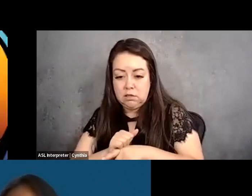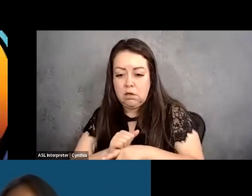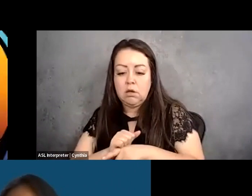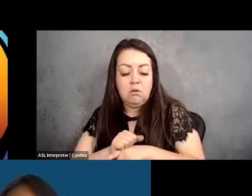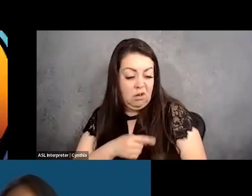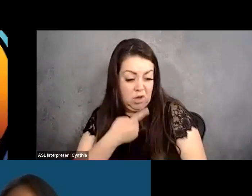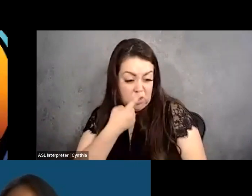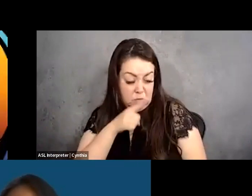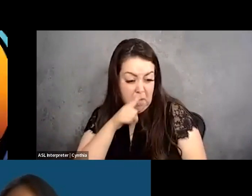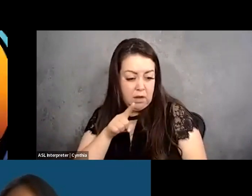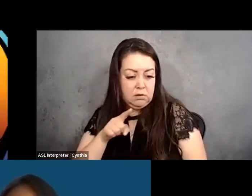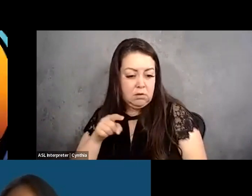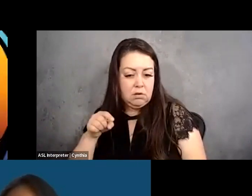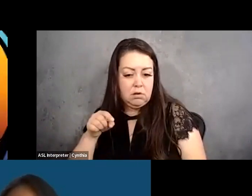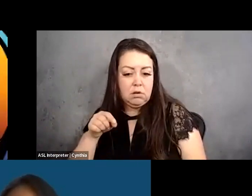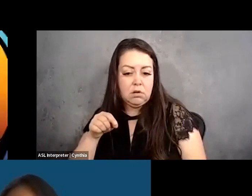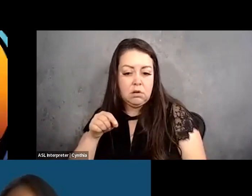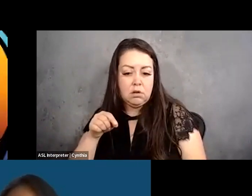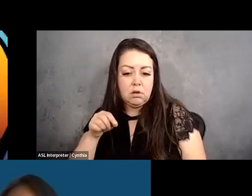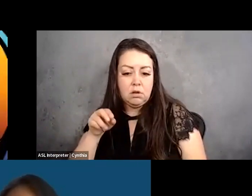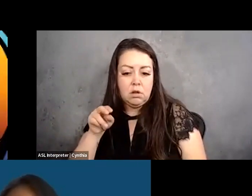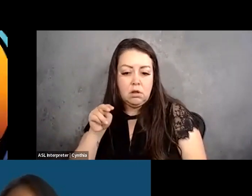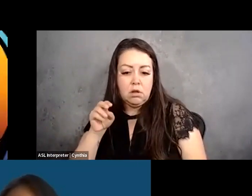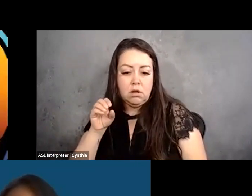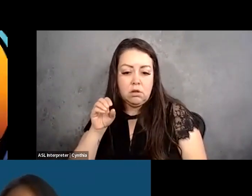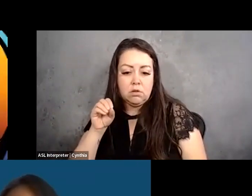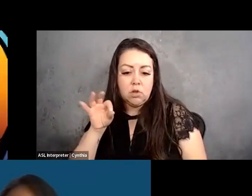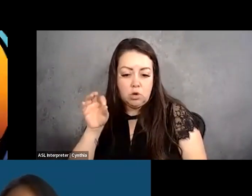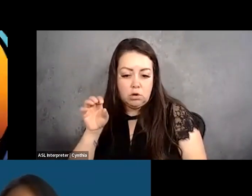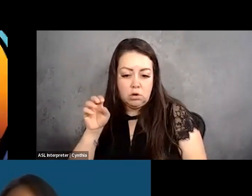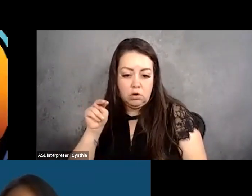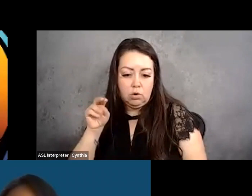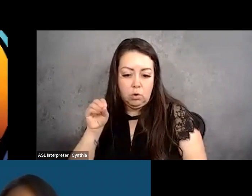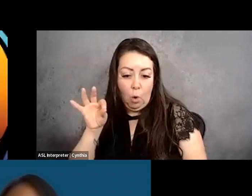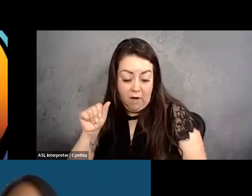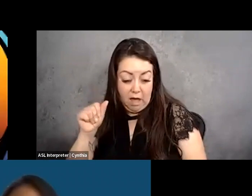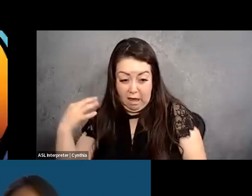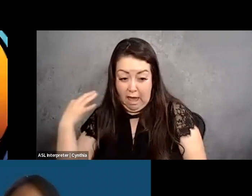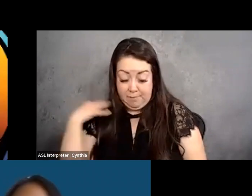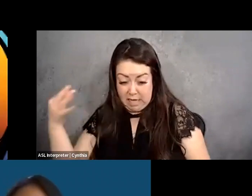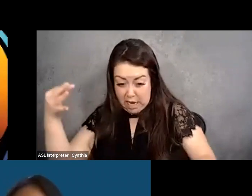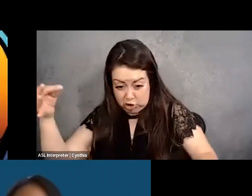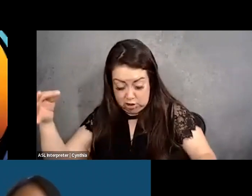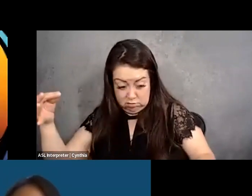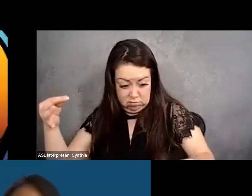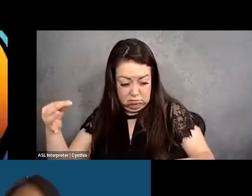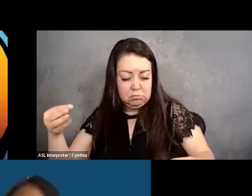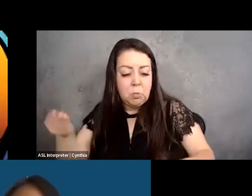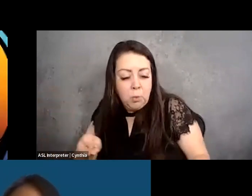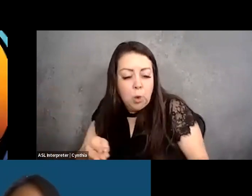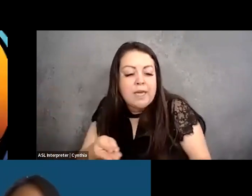are required for the NOFO application and see how they respond. So we use the last, the most